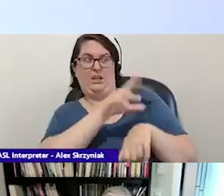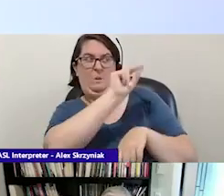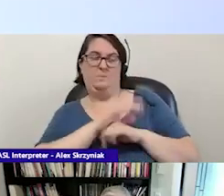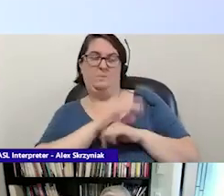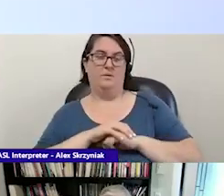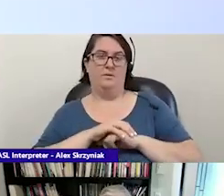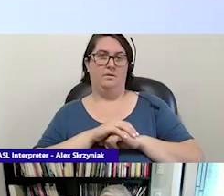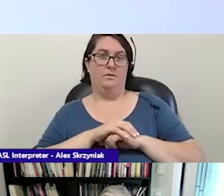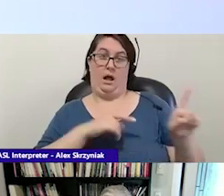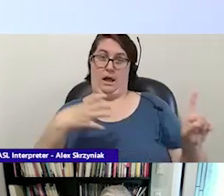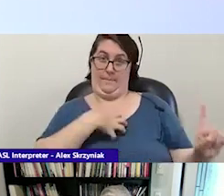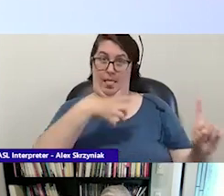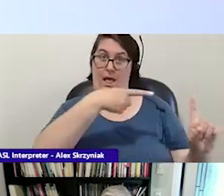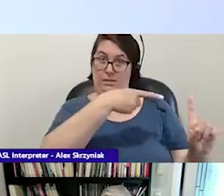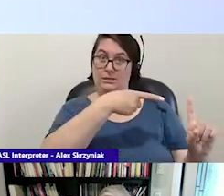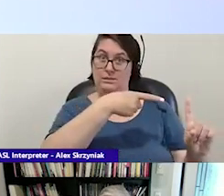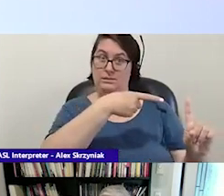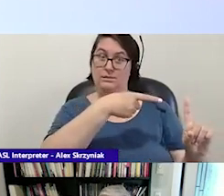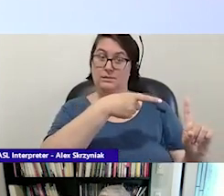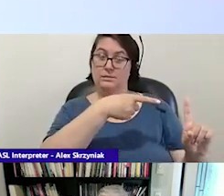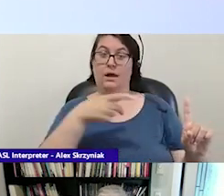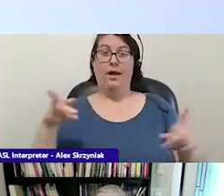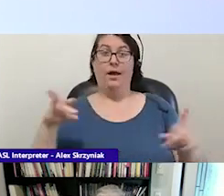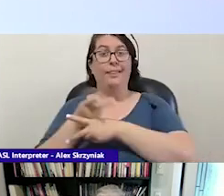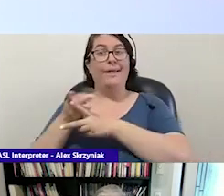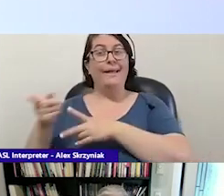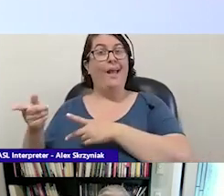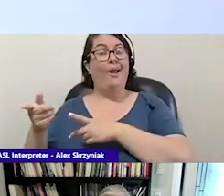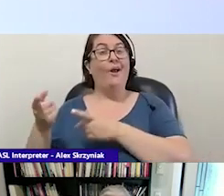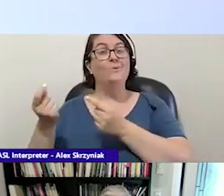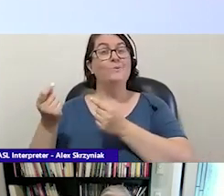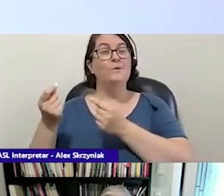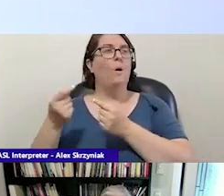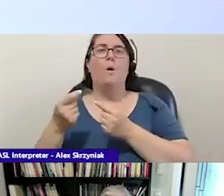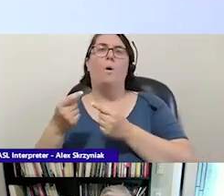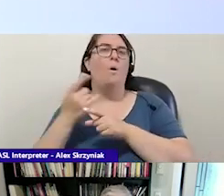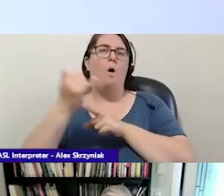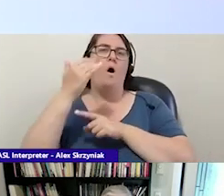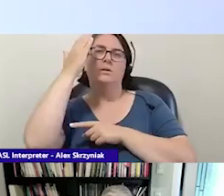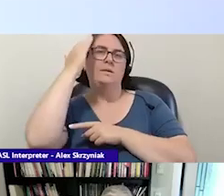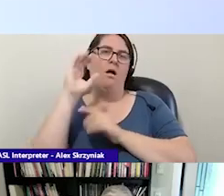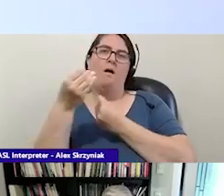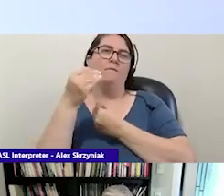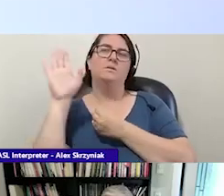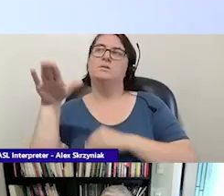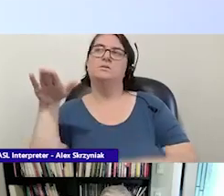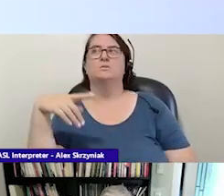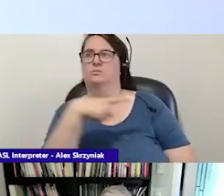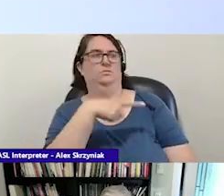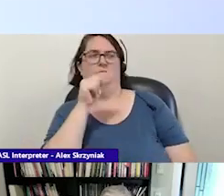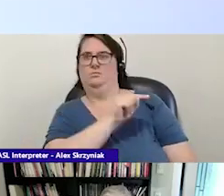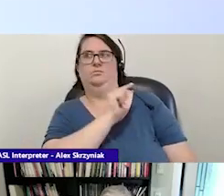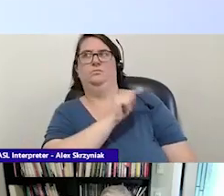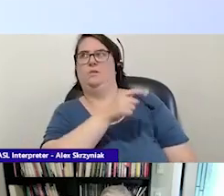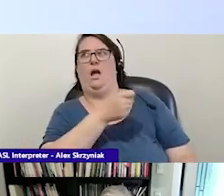Trudy complained, the caregiver immediately called the head office and said that Trudy was